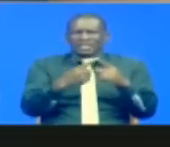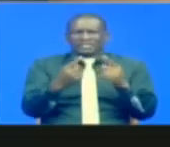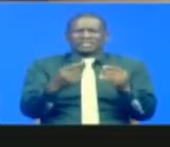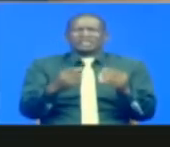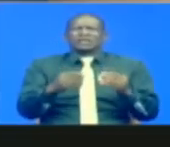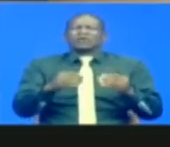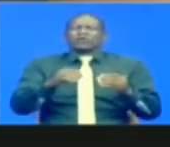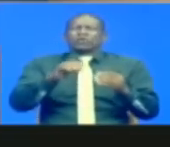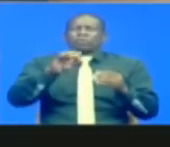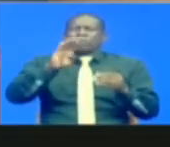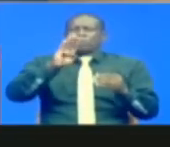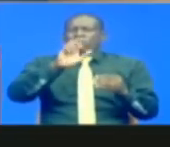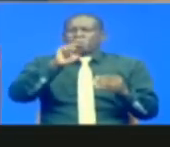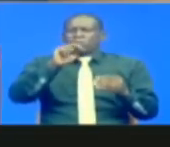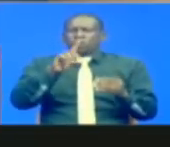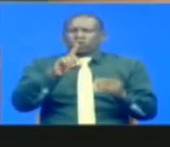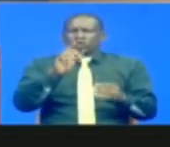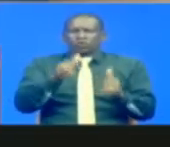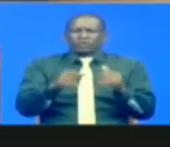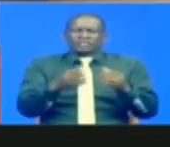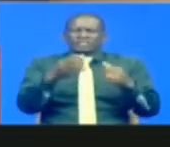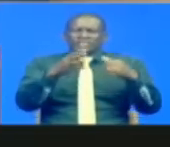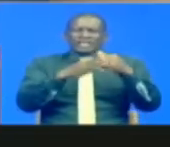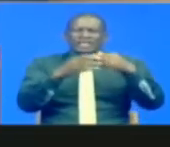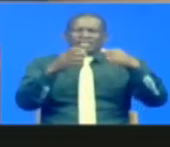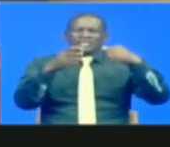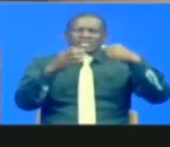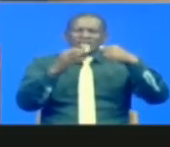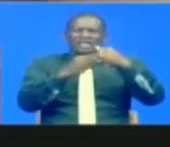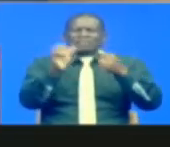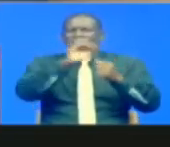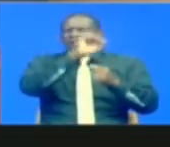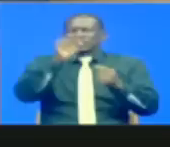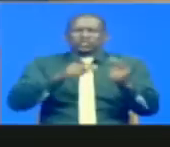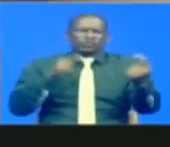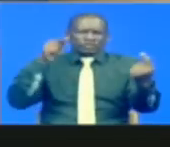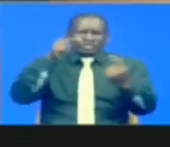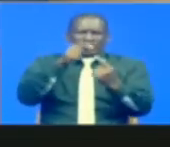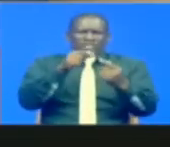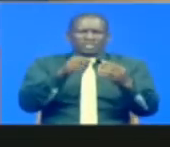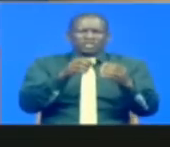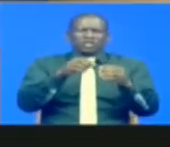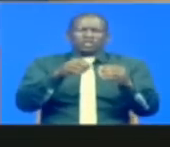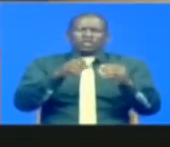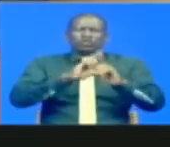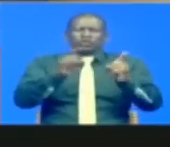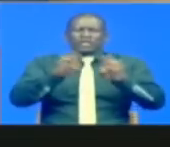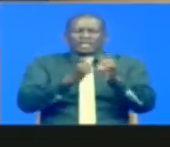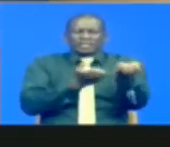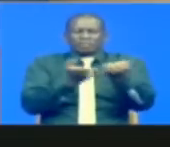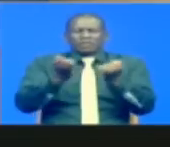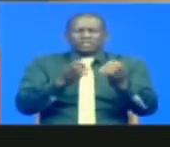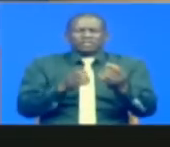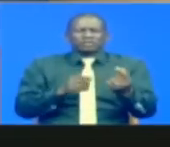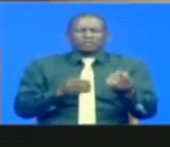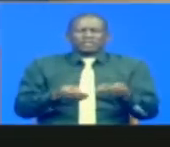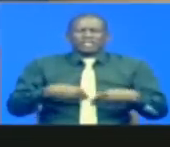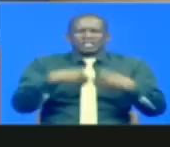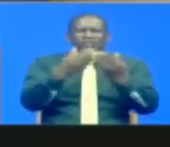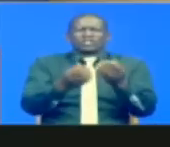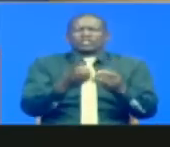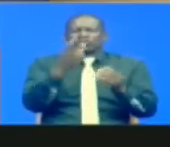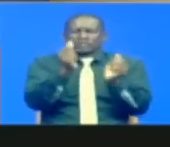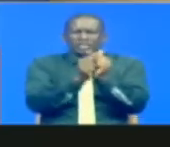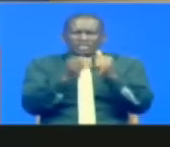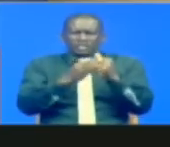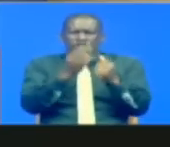mobilizing 96% of the target 40 billion shillings. Unlike the trend witnessed for the better part of 2018, the two bonds on the